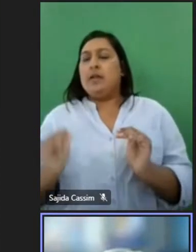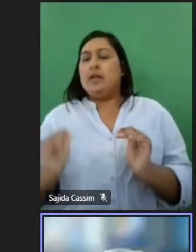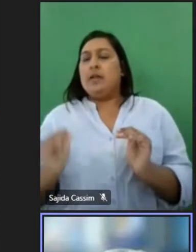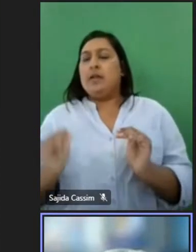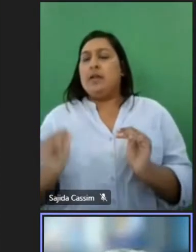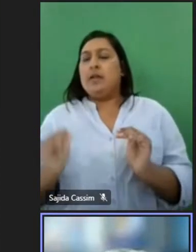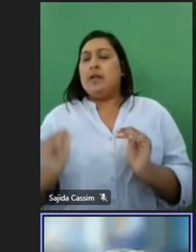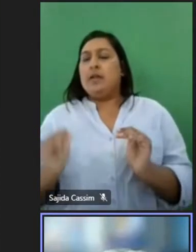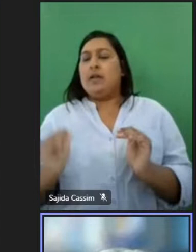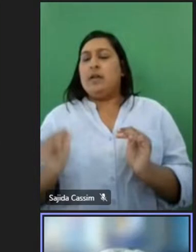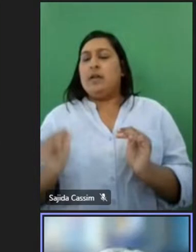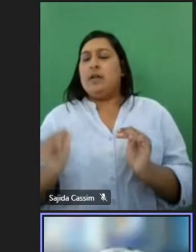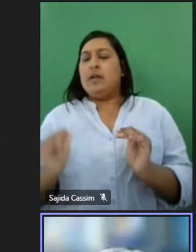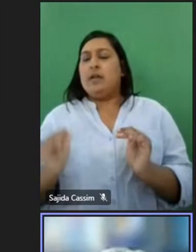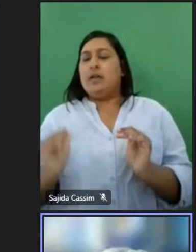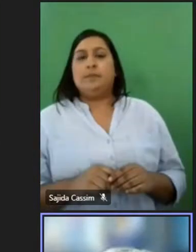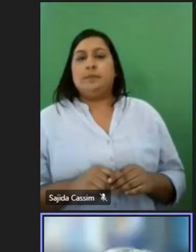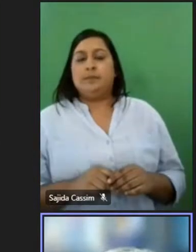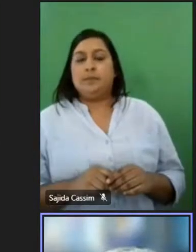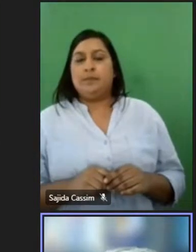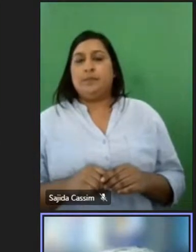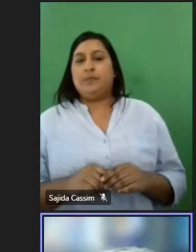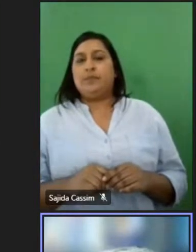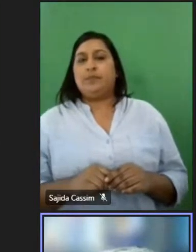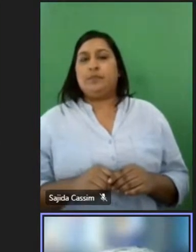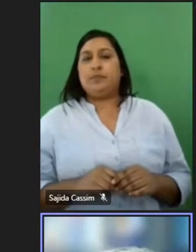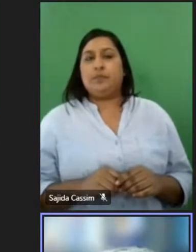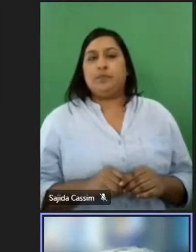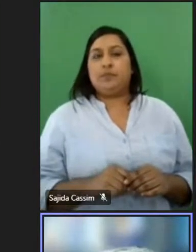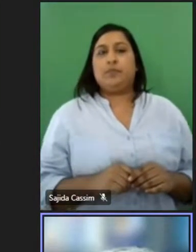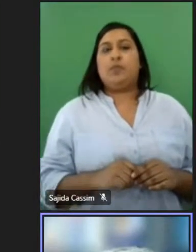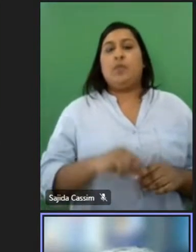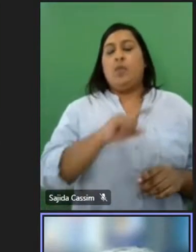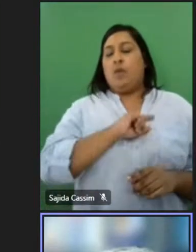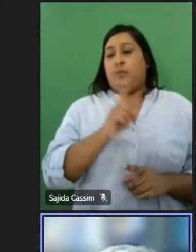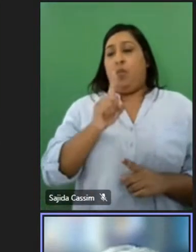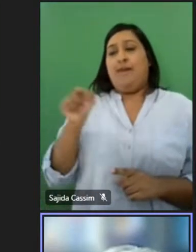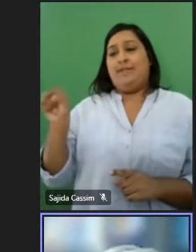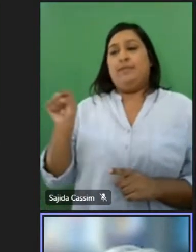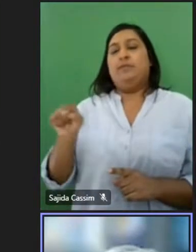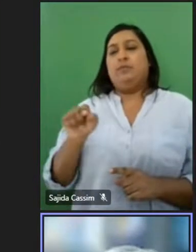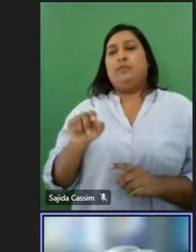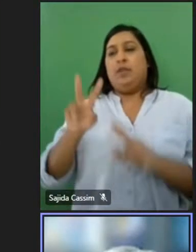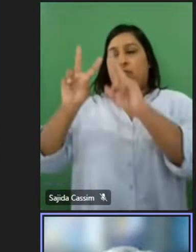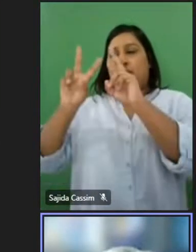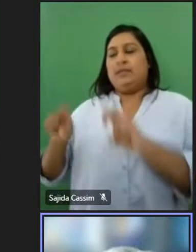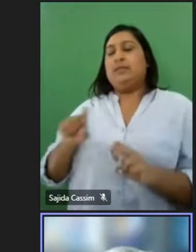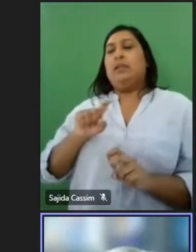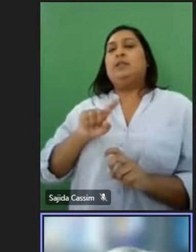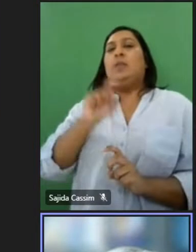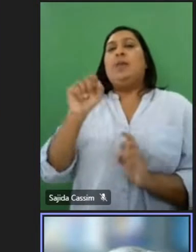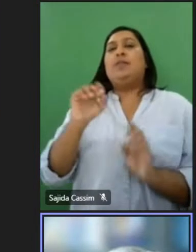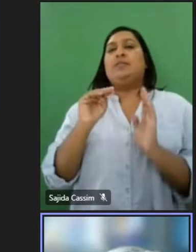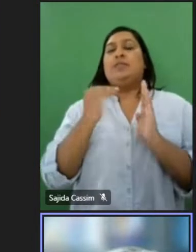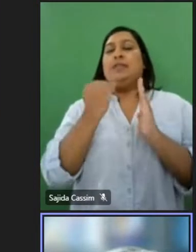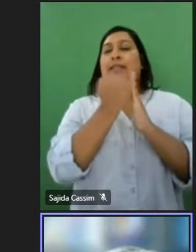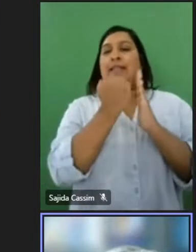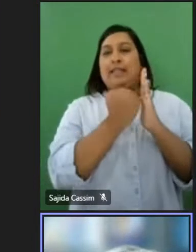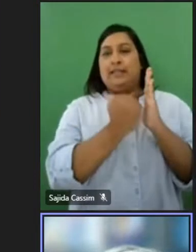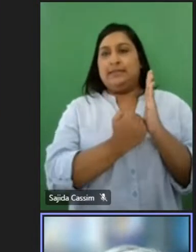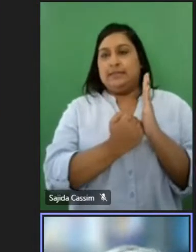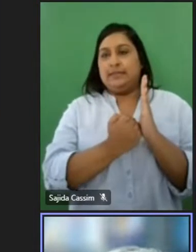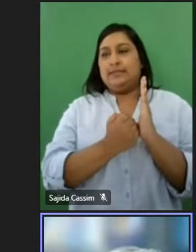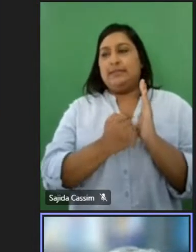figure. But one of the South African surveys earlier this decade put it at around